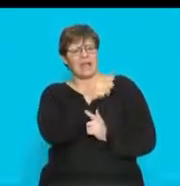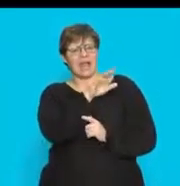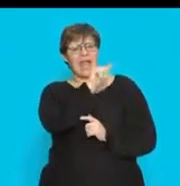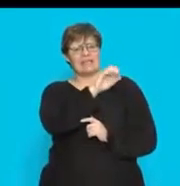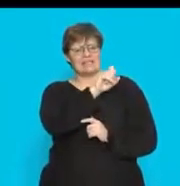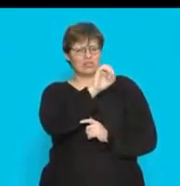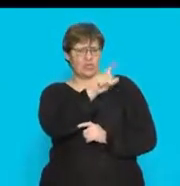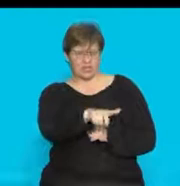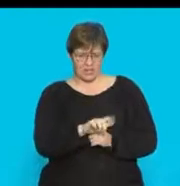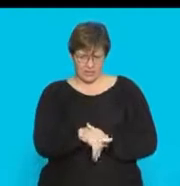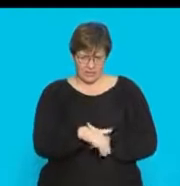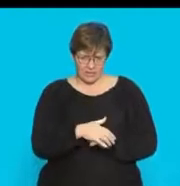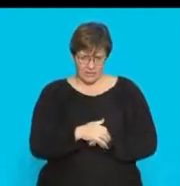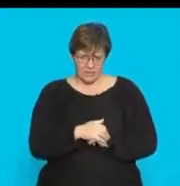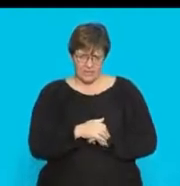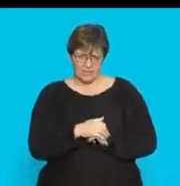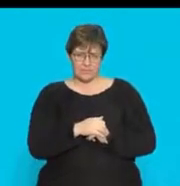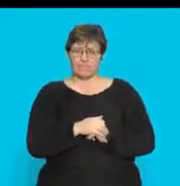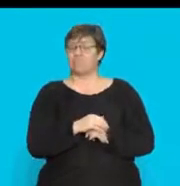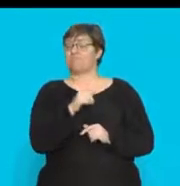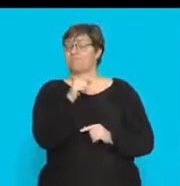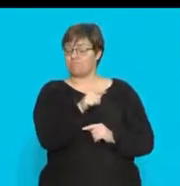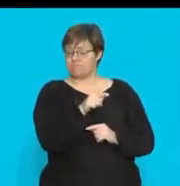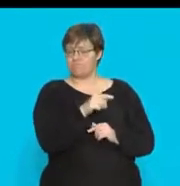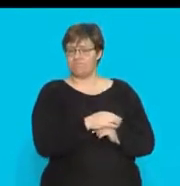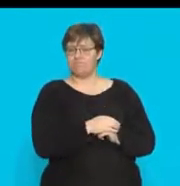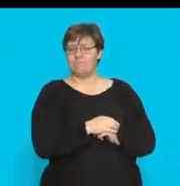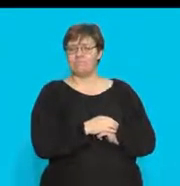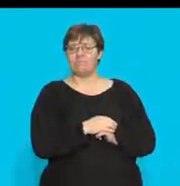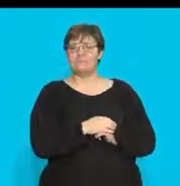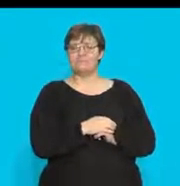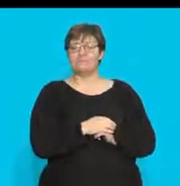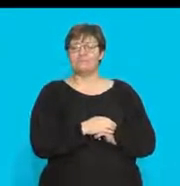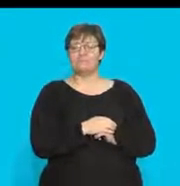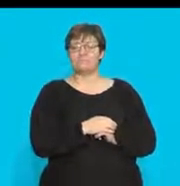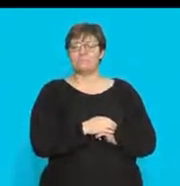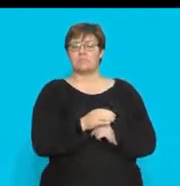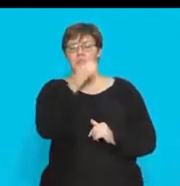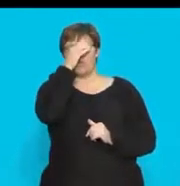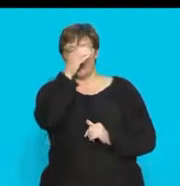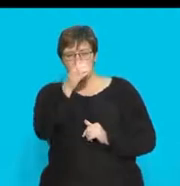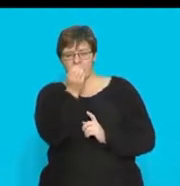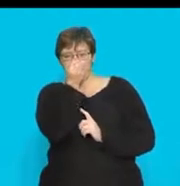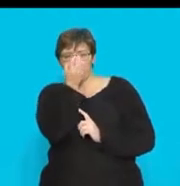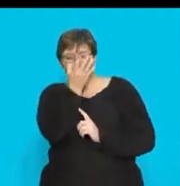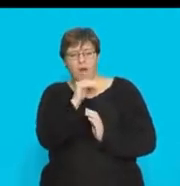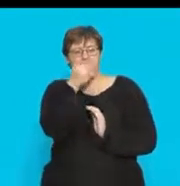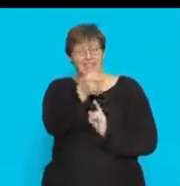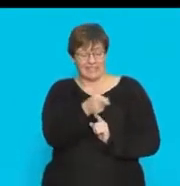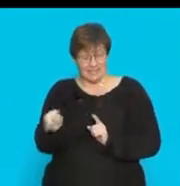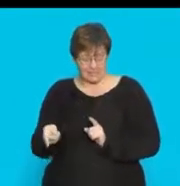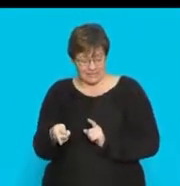asexually? Now, when we look at it, the section that we're going to look at, all right, after this, we're going to look at the concept of a